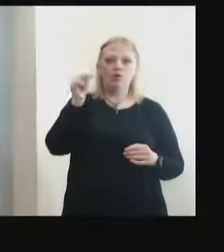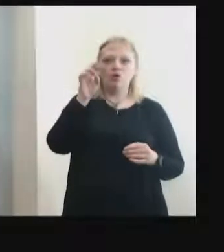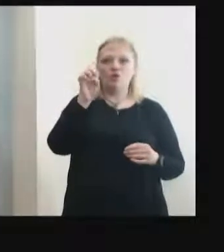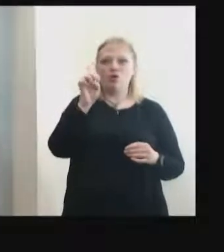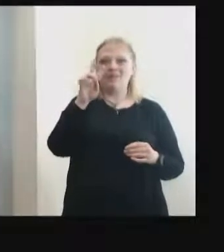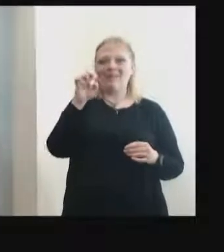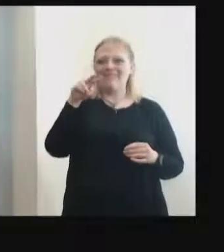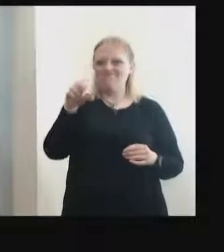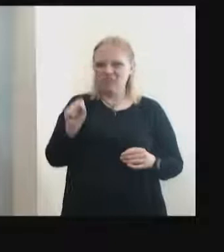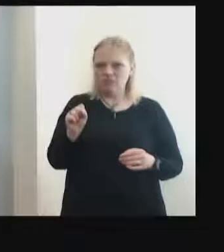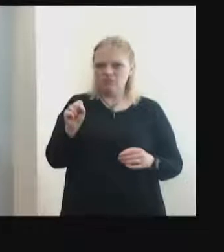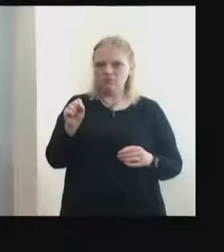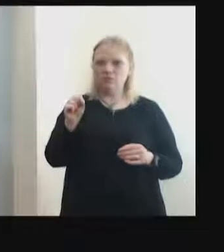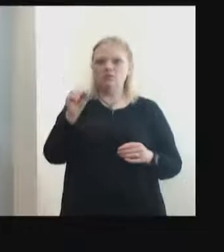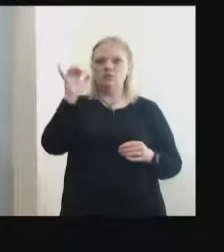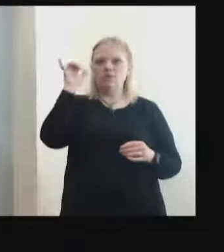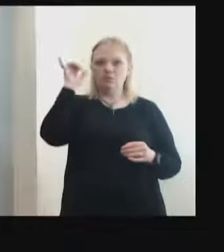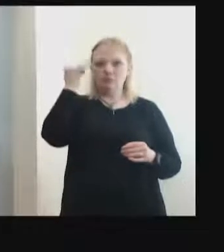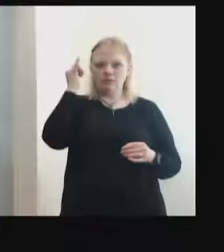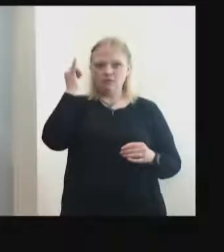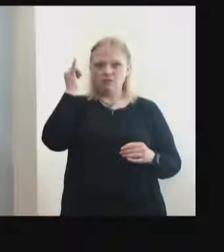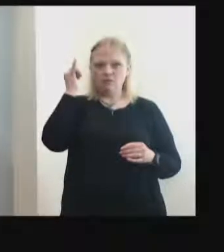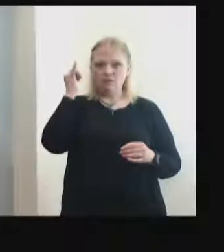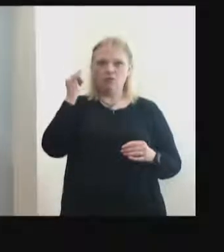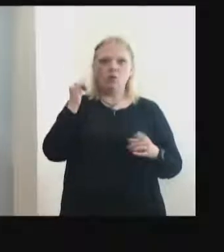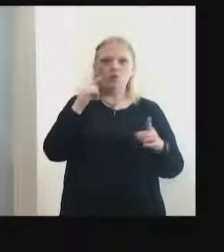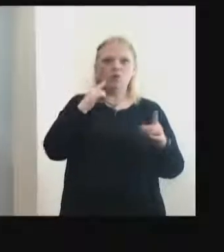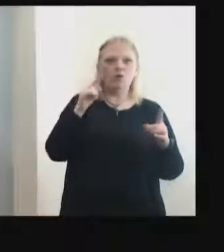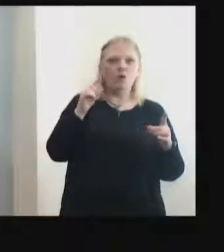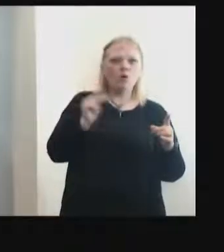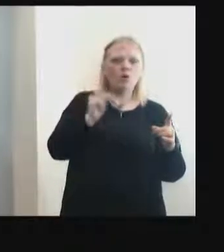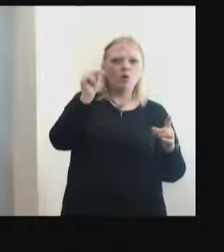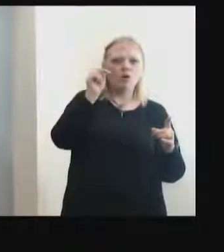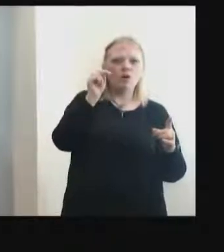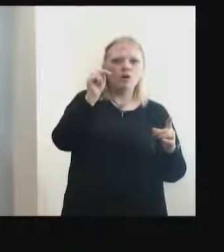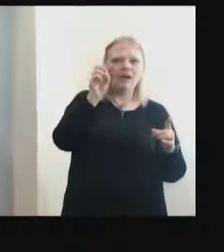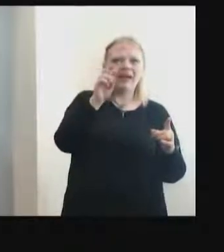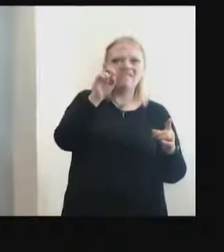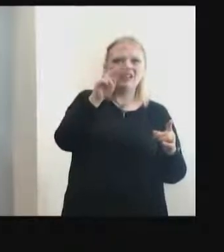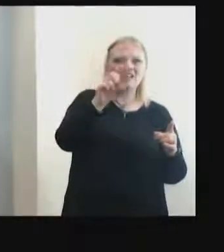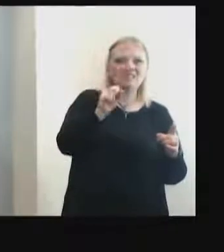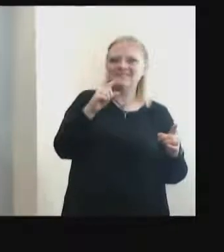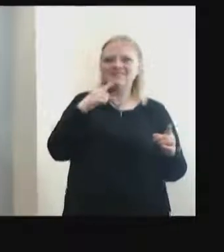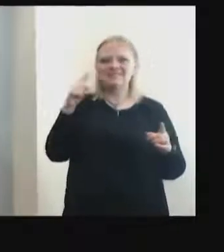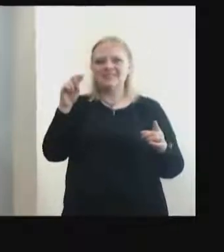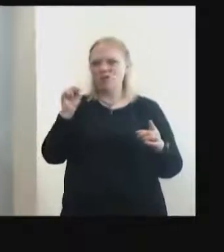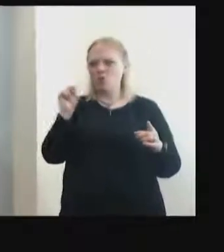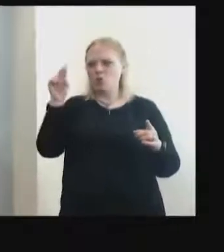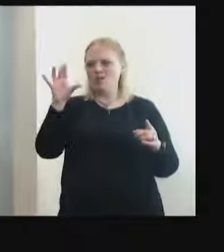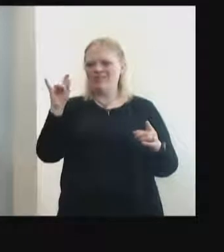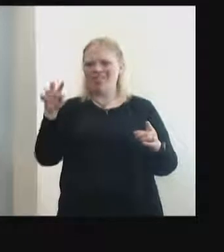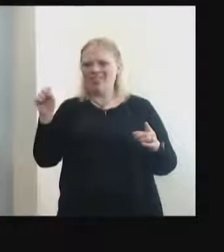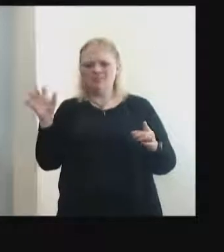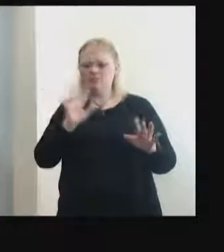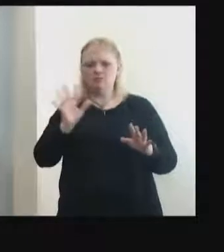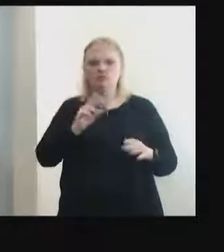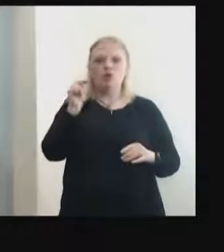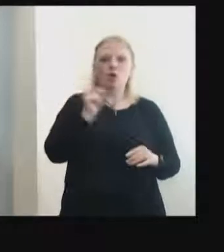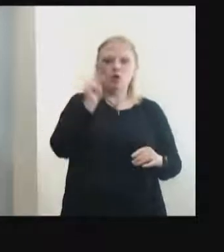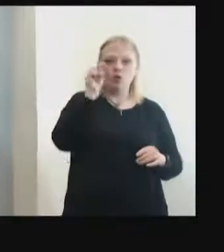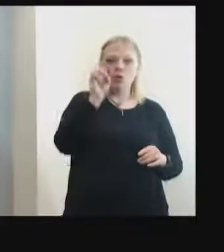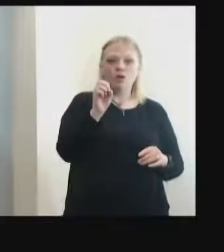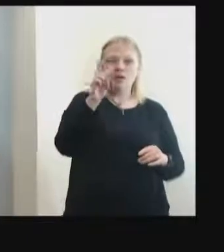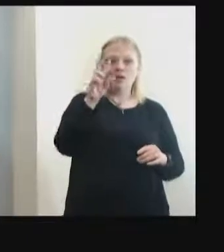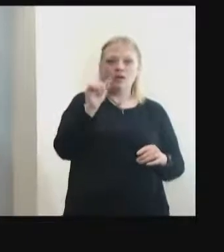Buffalo 14208 zip code, Boston, sorry? I'm sorry, North Evans, I couldn't read